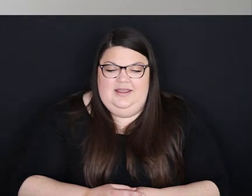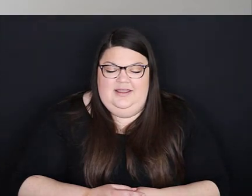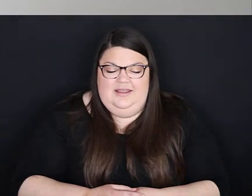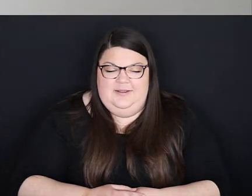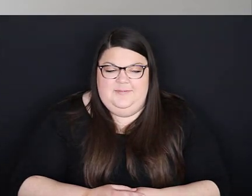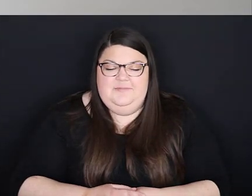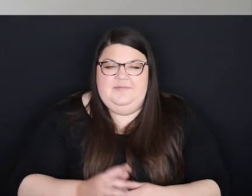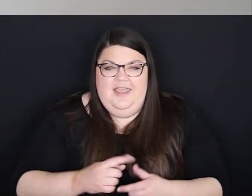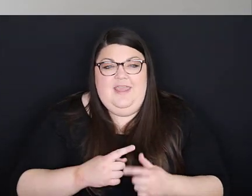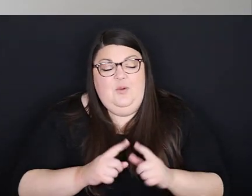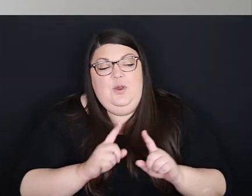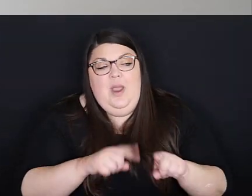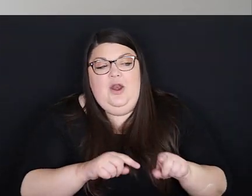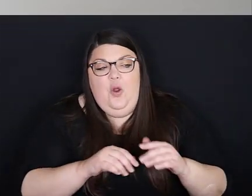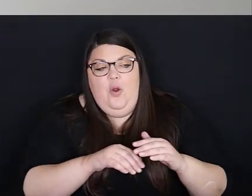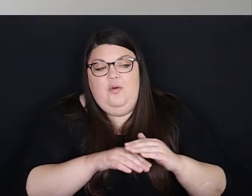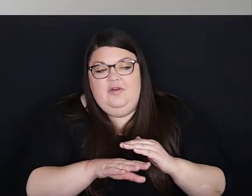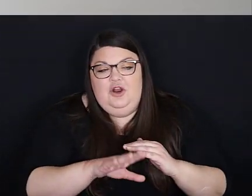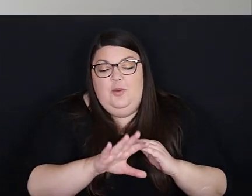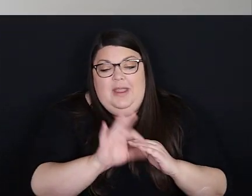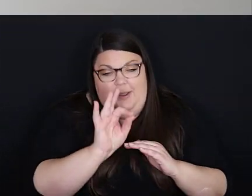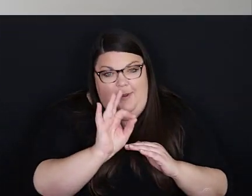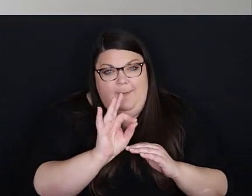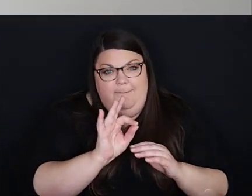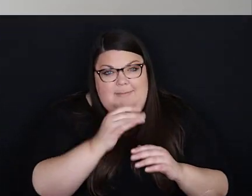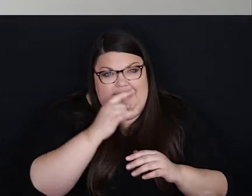went to pick them up.